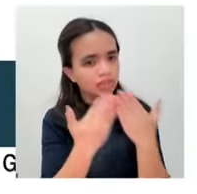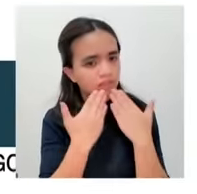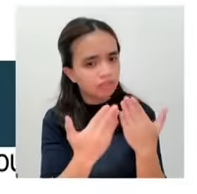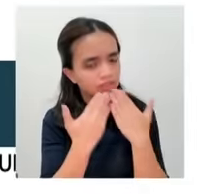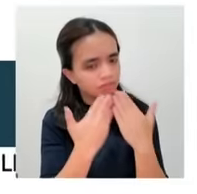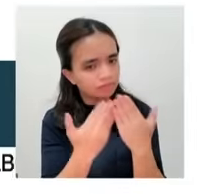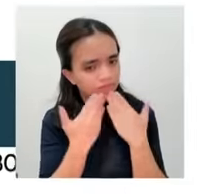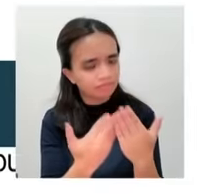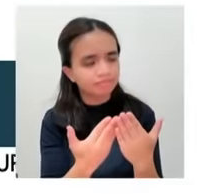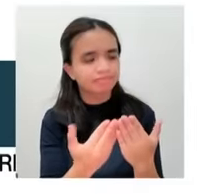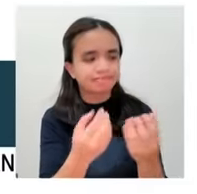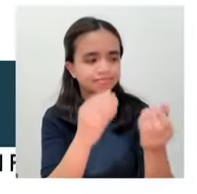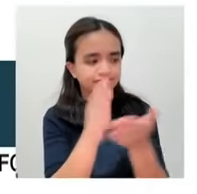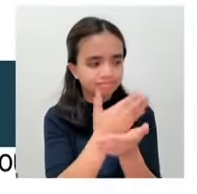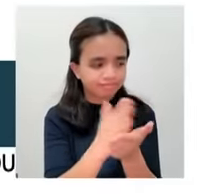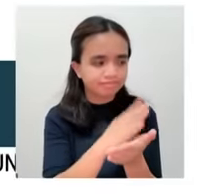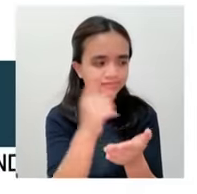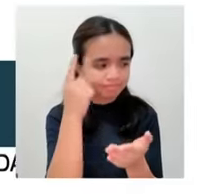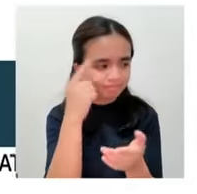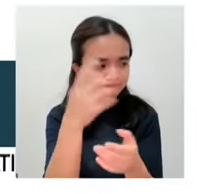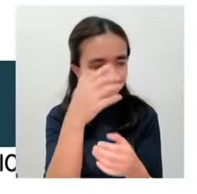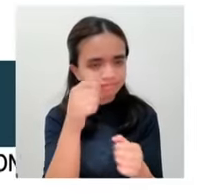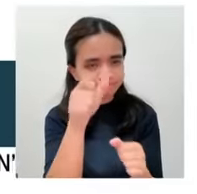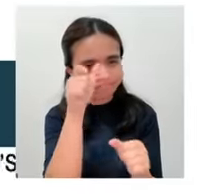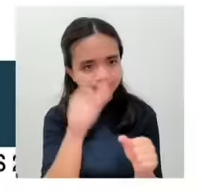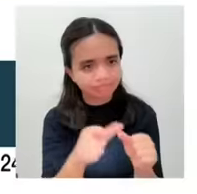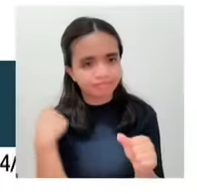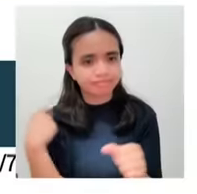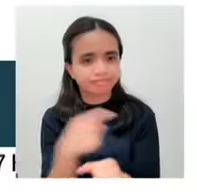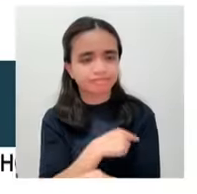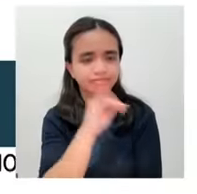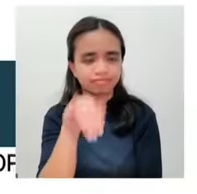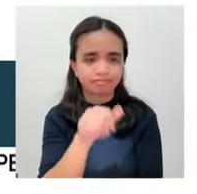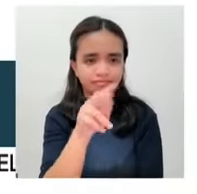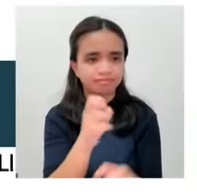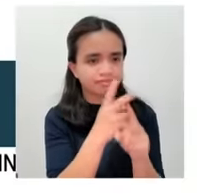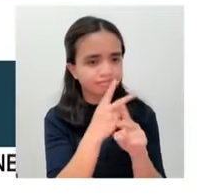and, you know, your memories with us of Jacqueline Jose. Take care.